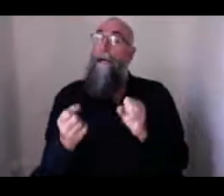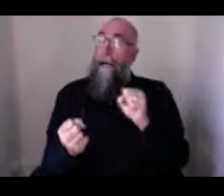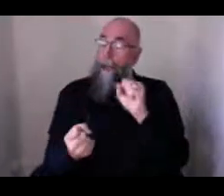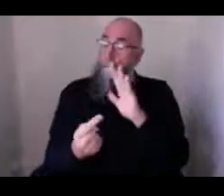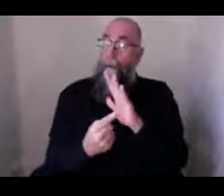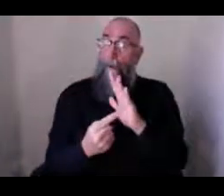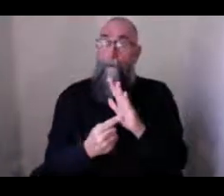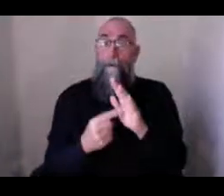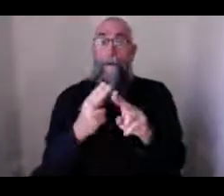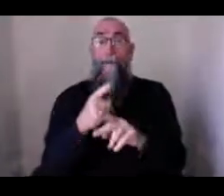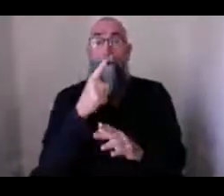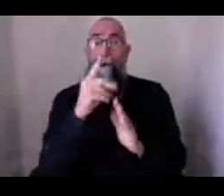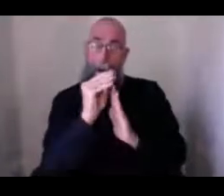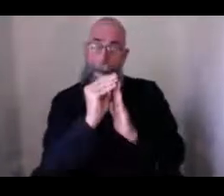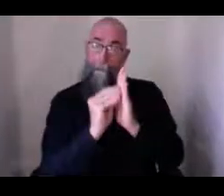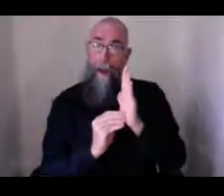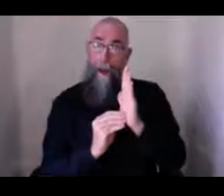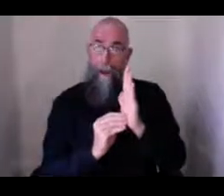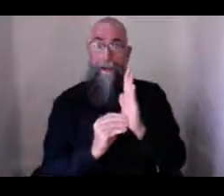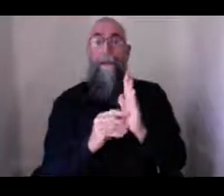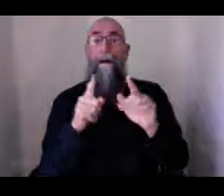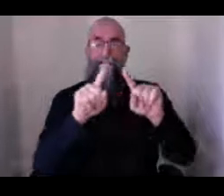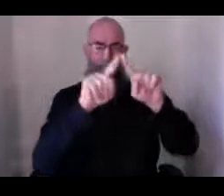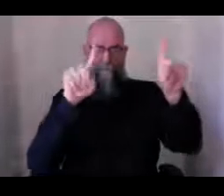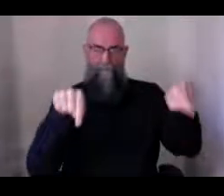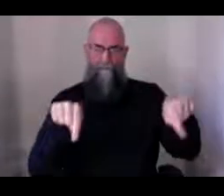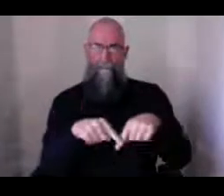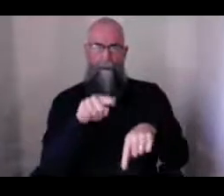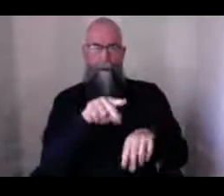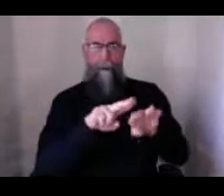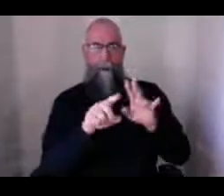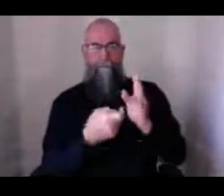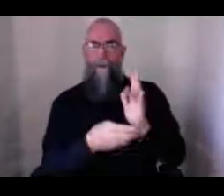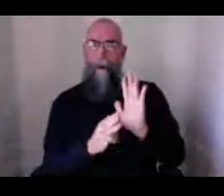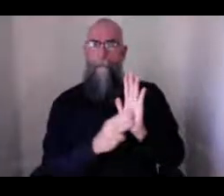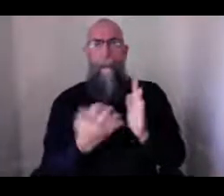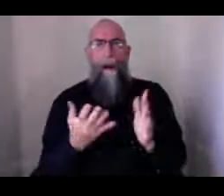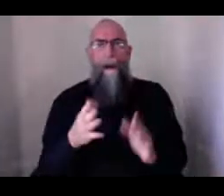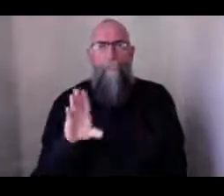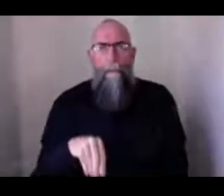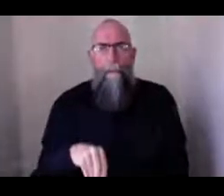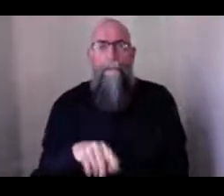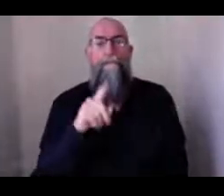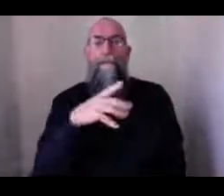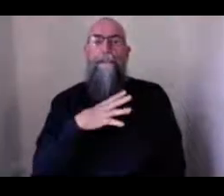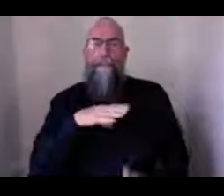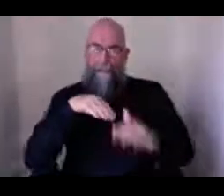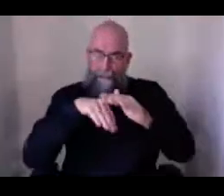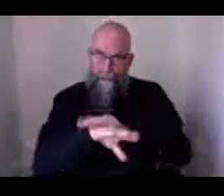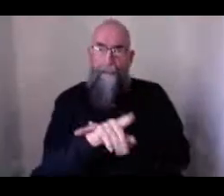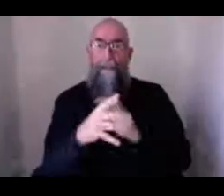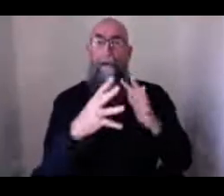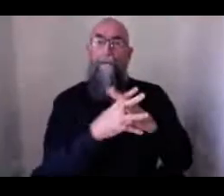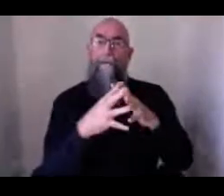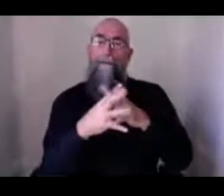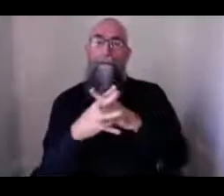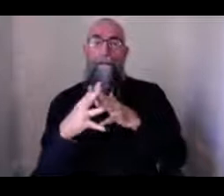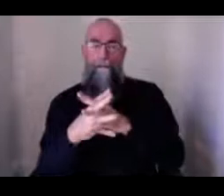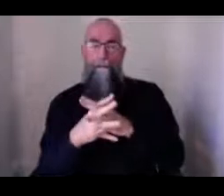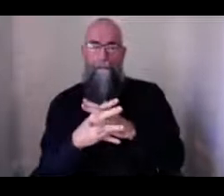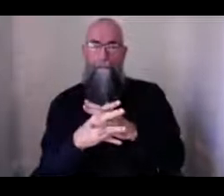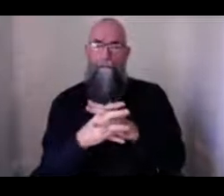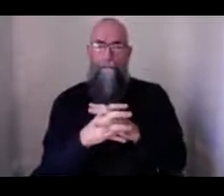form itself. So where you will find this application form is that you need to go to the Create New South Wales website. And